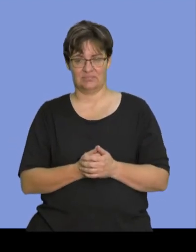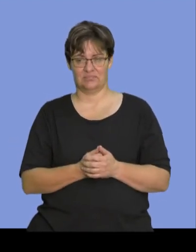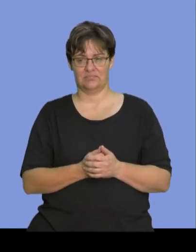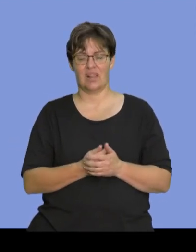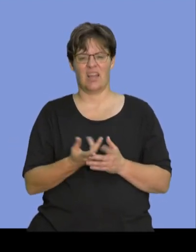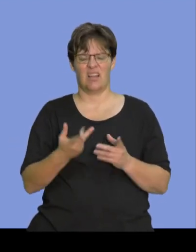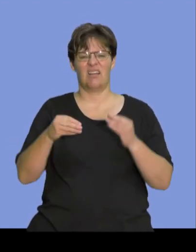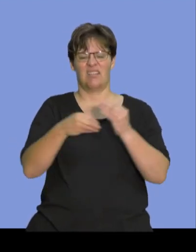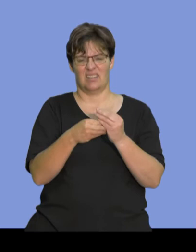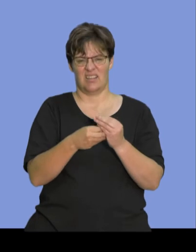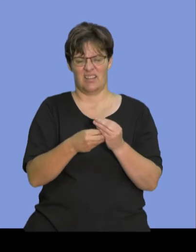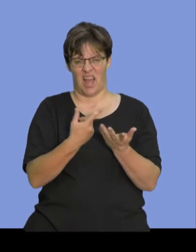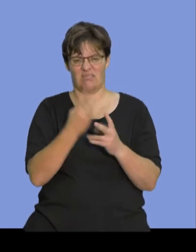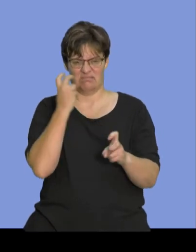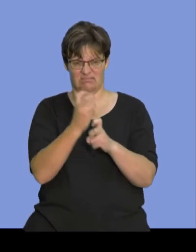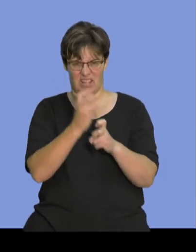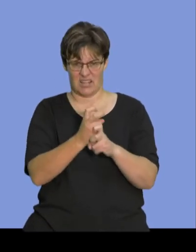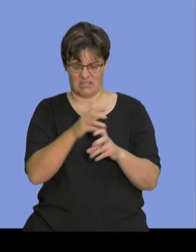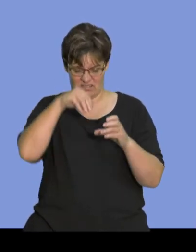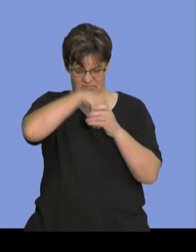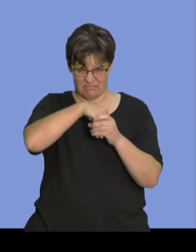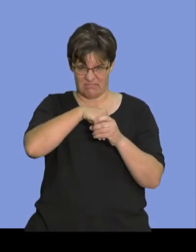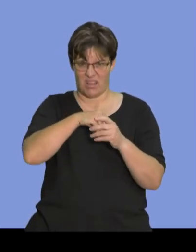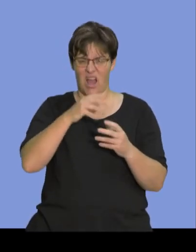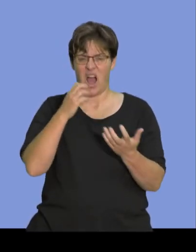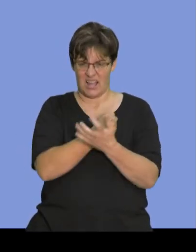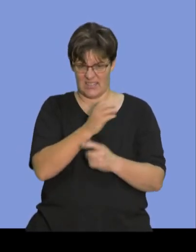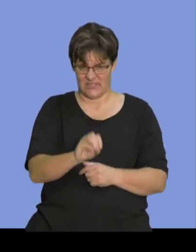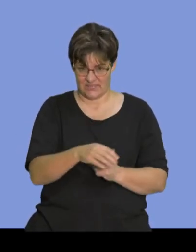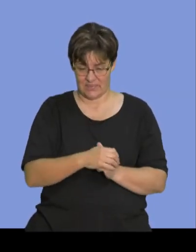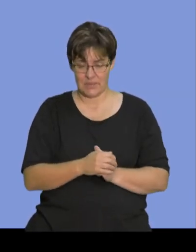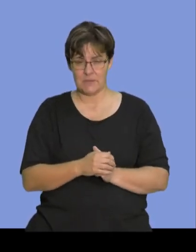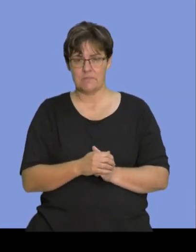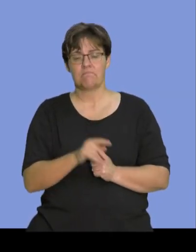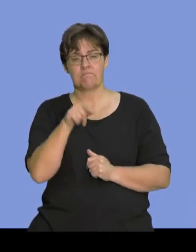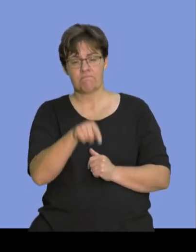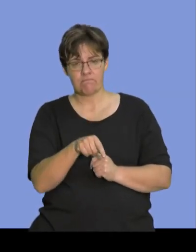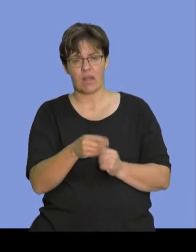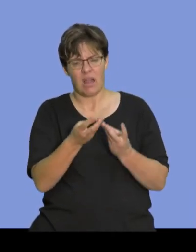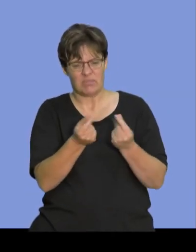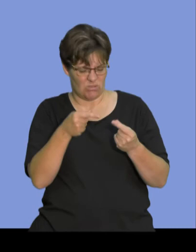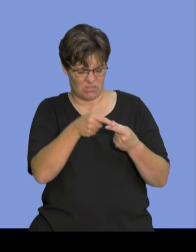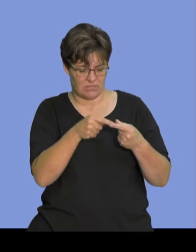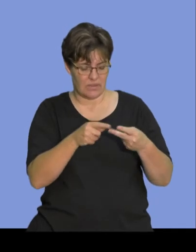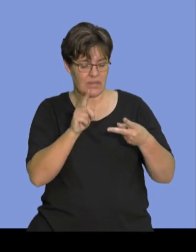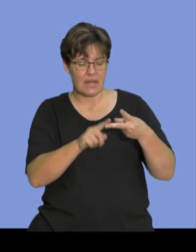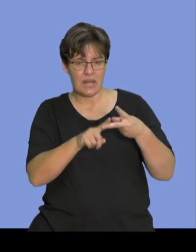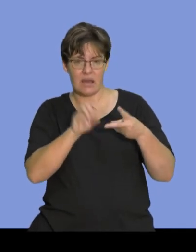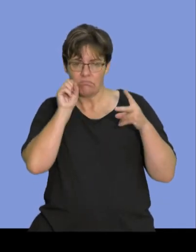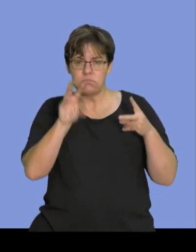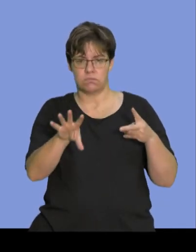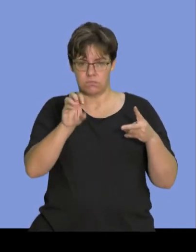computer components or the hardware that we find in computers. Okay, that's one of them. And then speakers